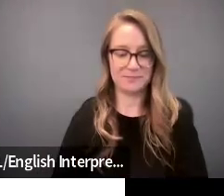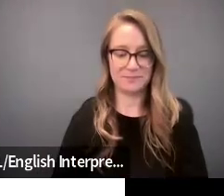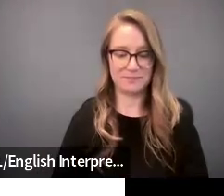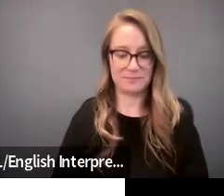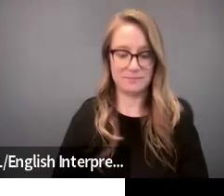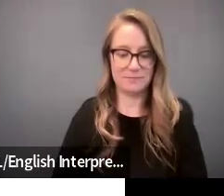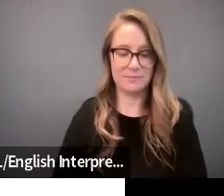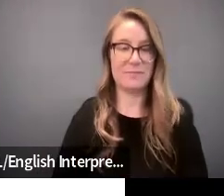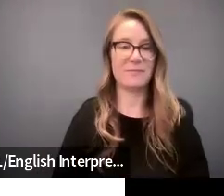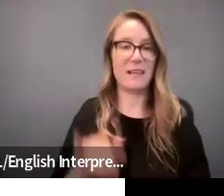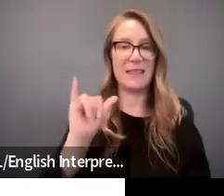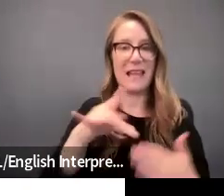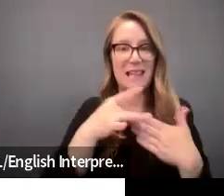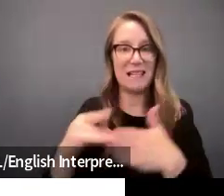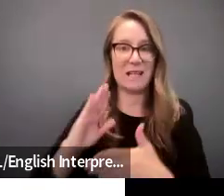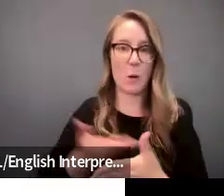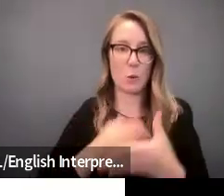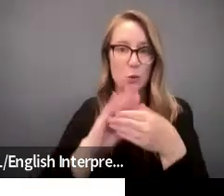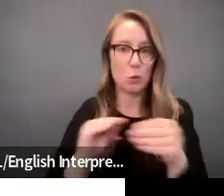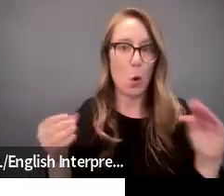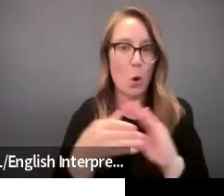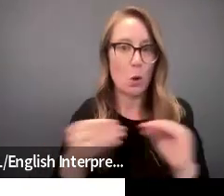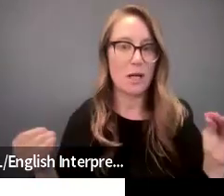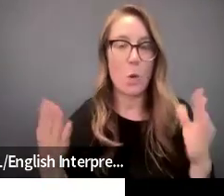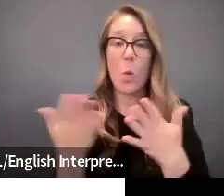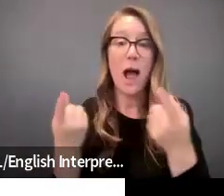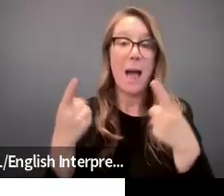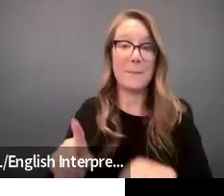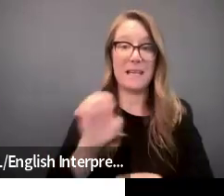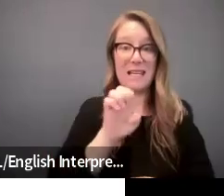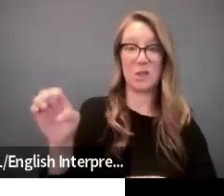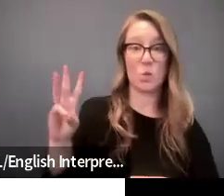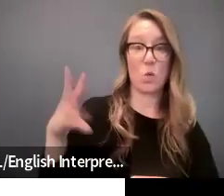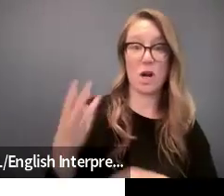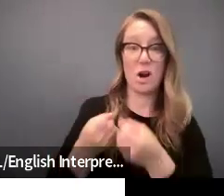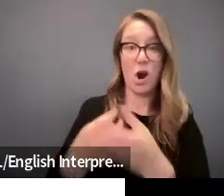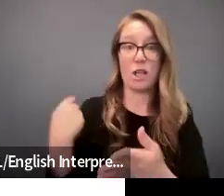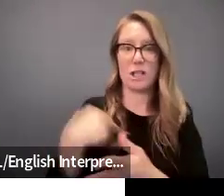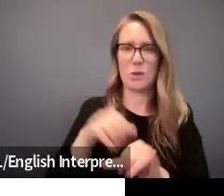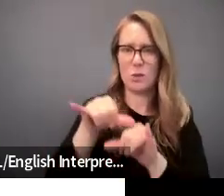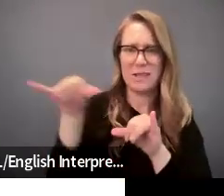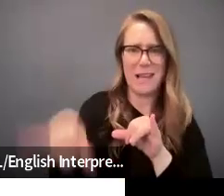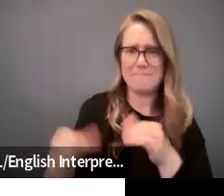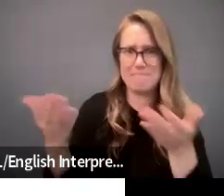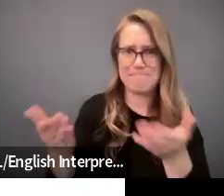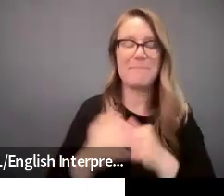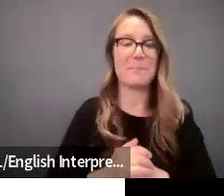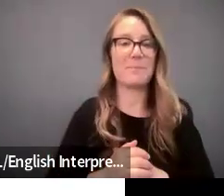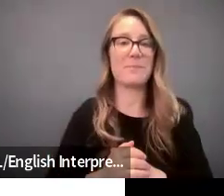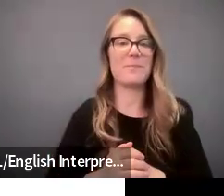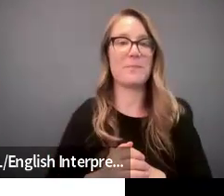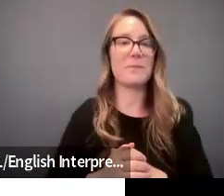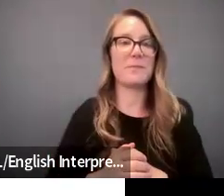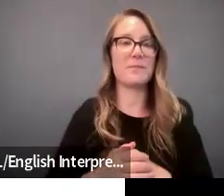Which takes us to our story. What happened in Eastern Washington that caused us to stay? So